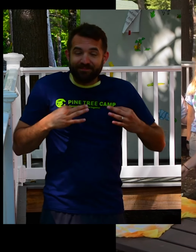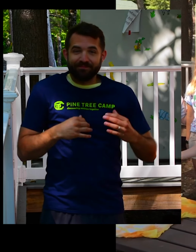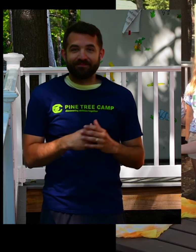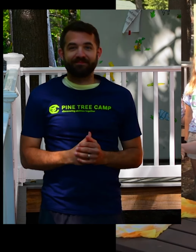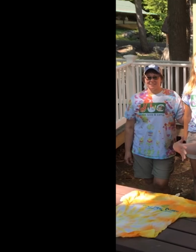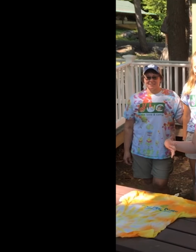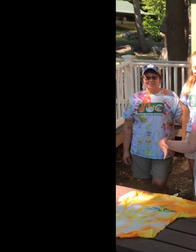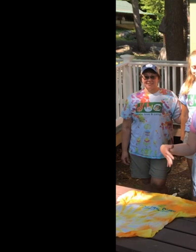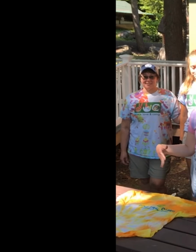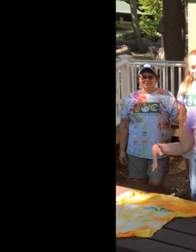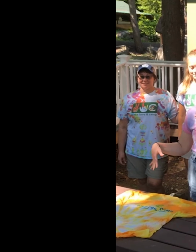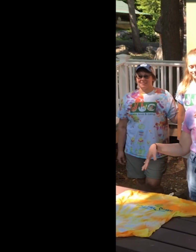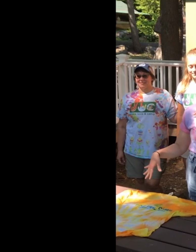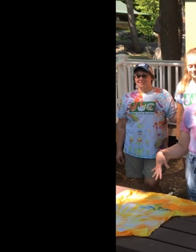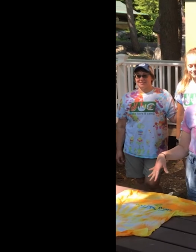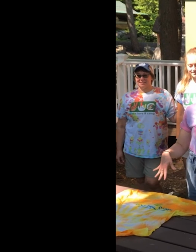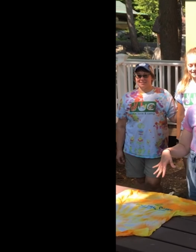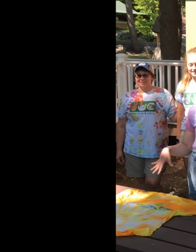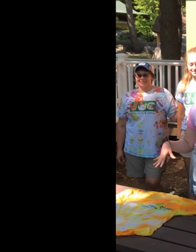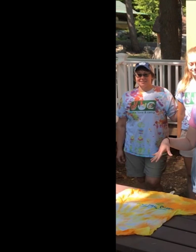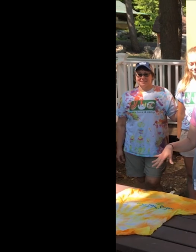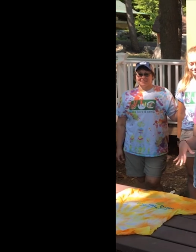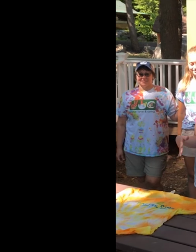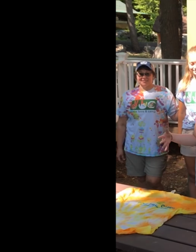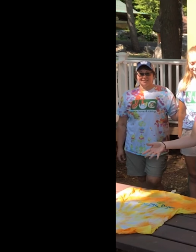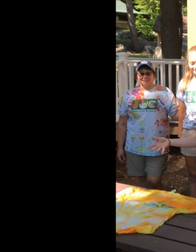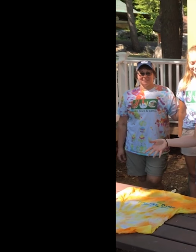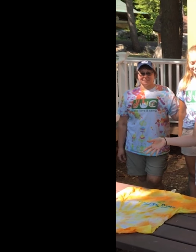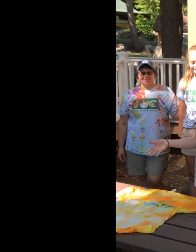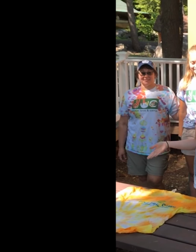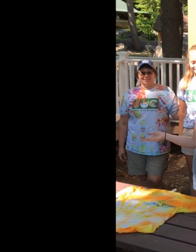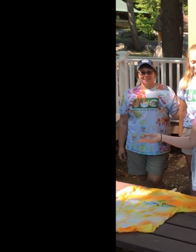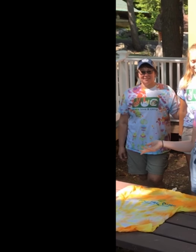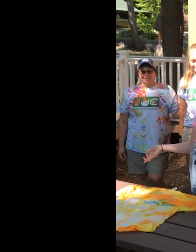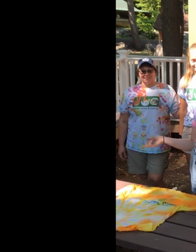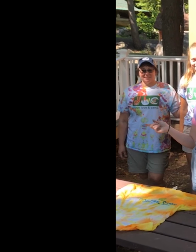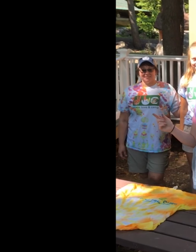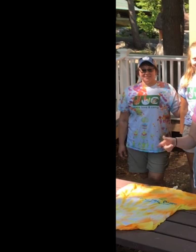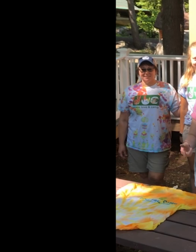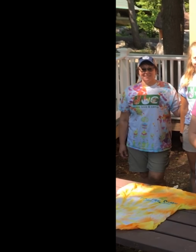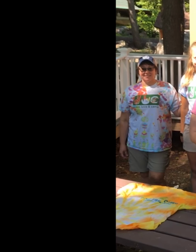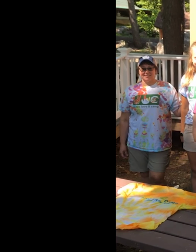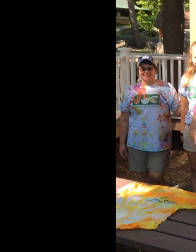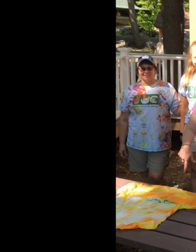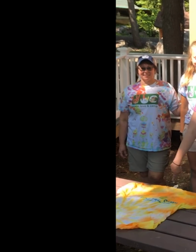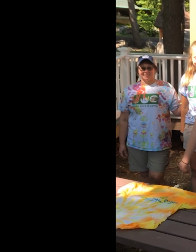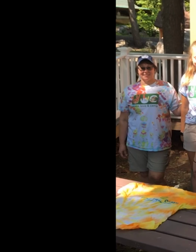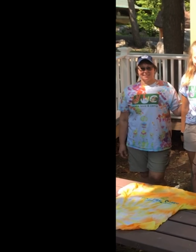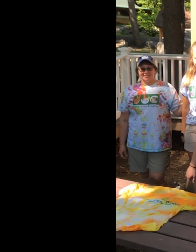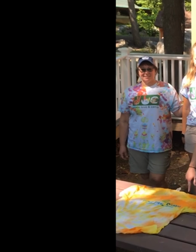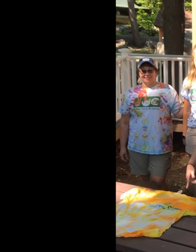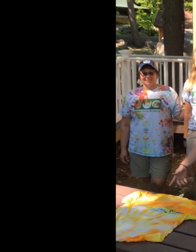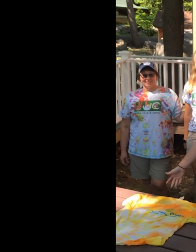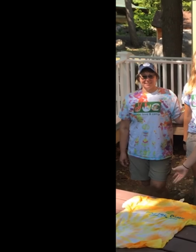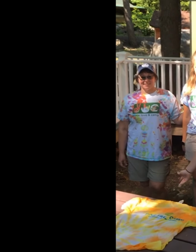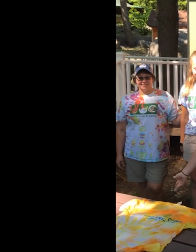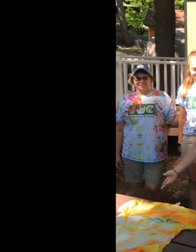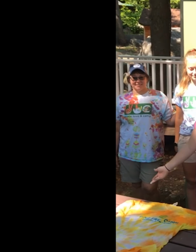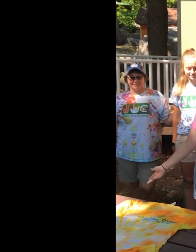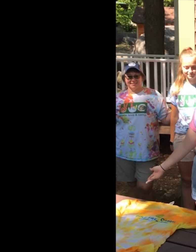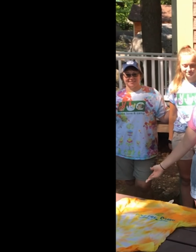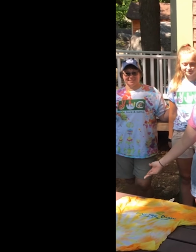Alright, so one of my favorite parts about camp is being able to see everyone's tie-dye shirts. So to bring that part of camp to you, we ask that you take a picture of